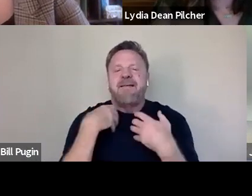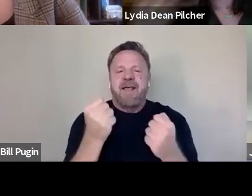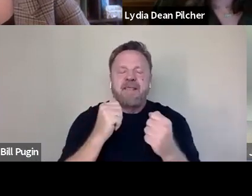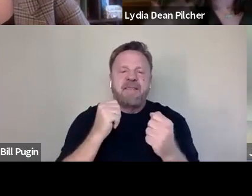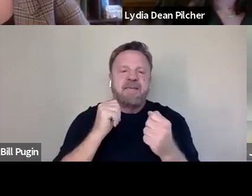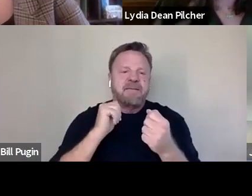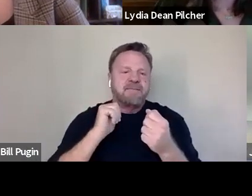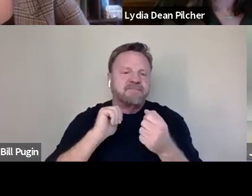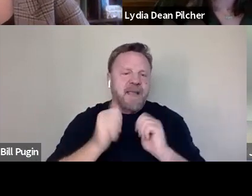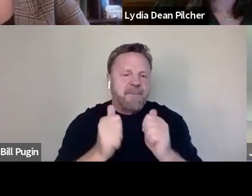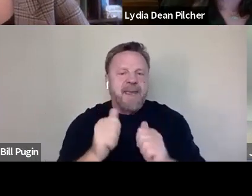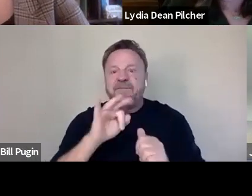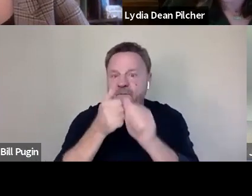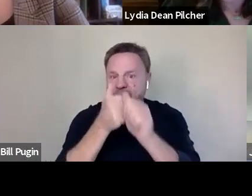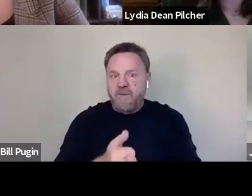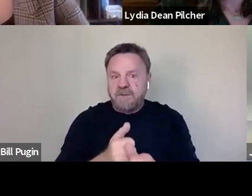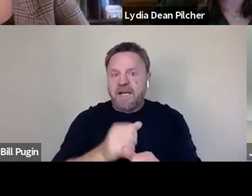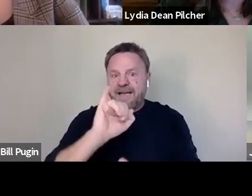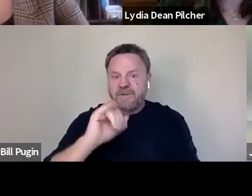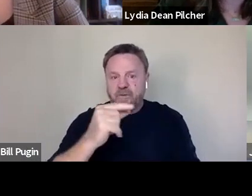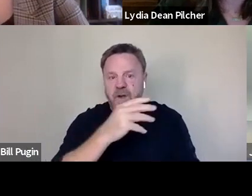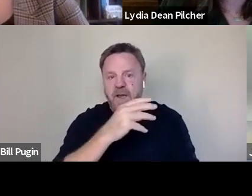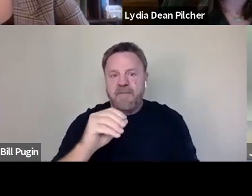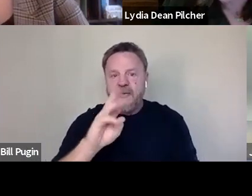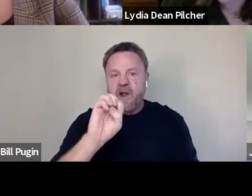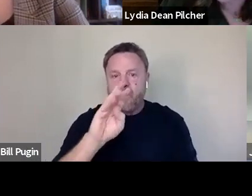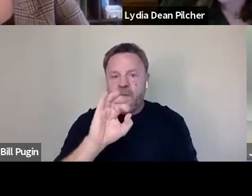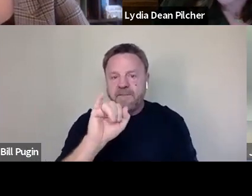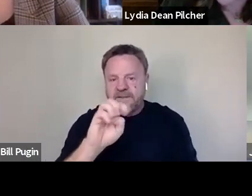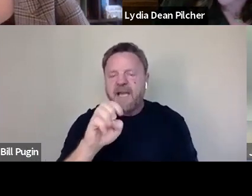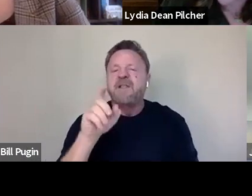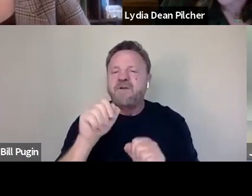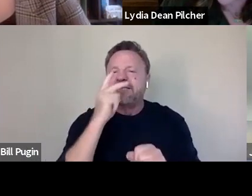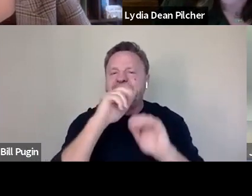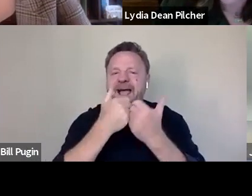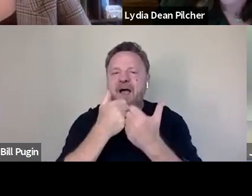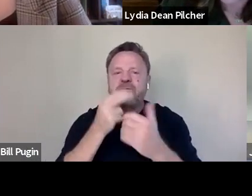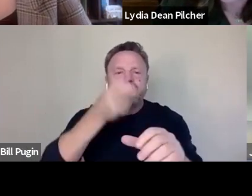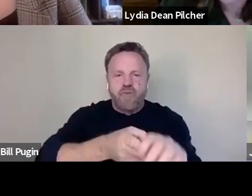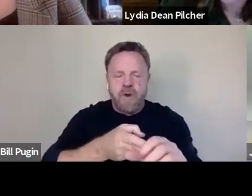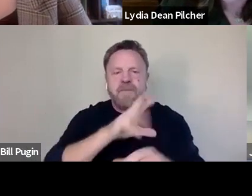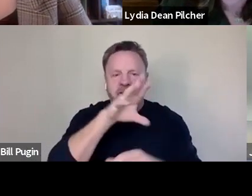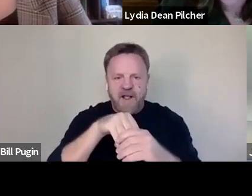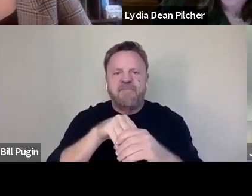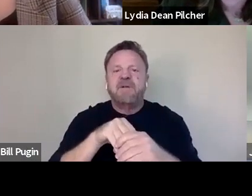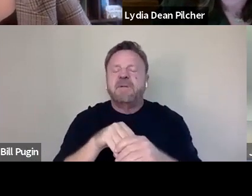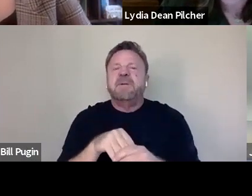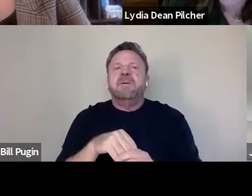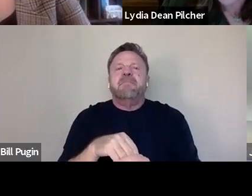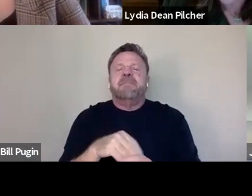website and our Instagram, you'll see ways to be involved in it. It's something that they have been